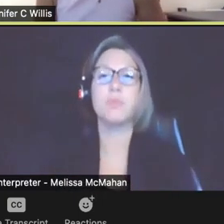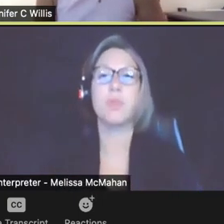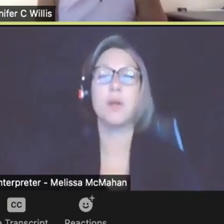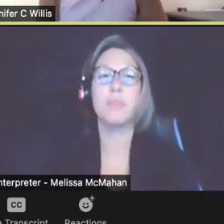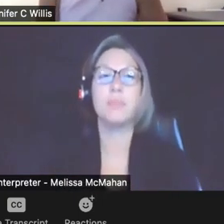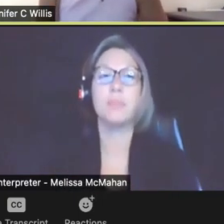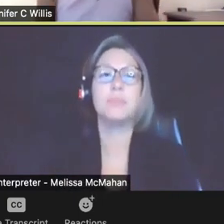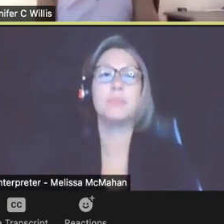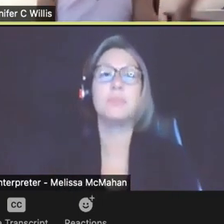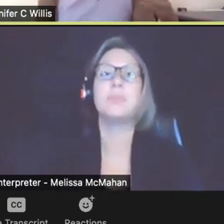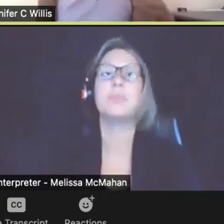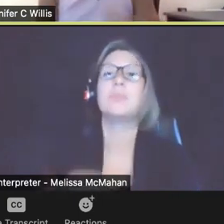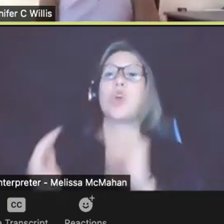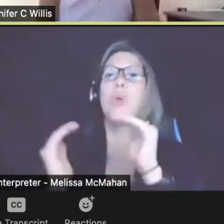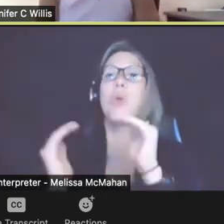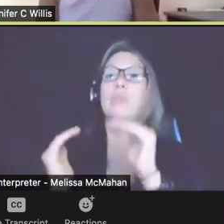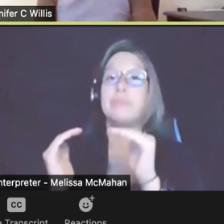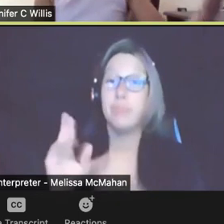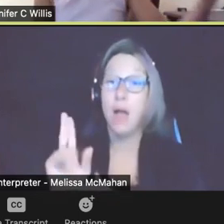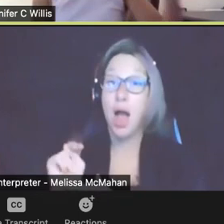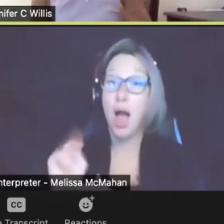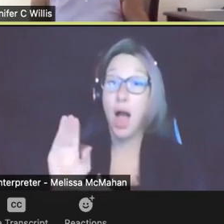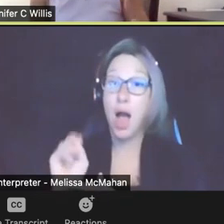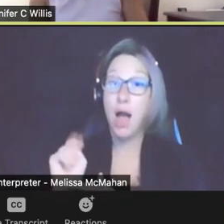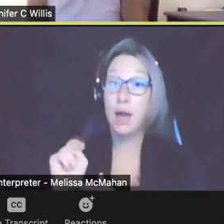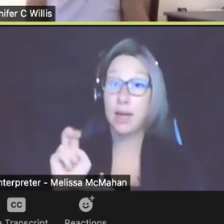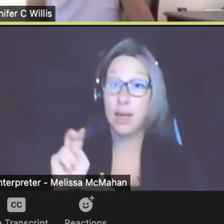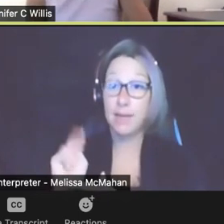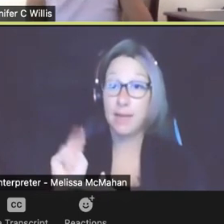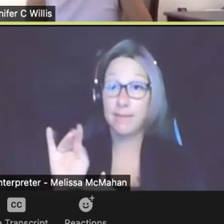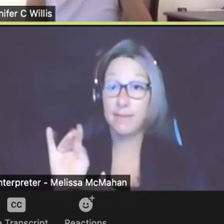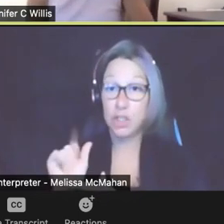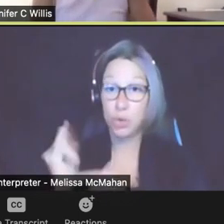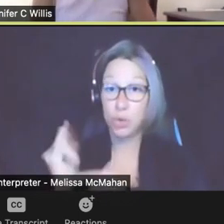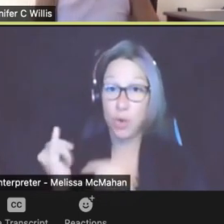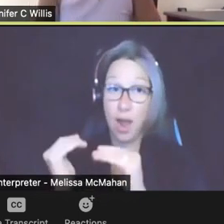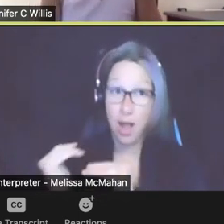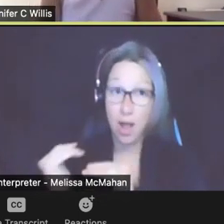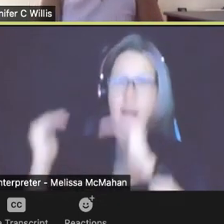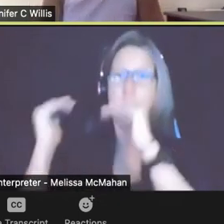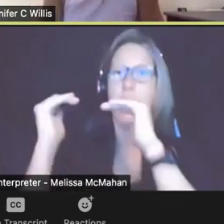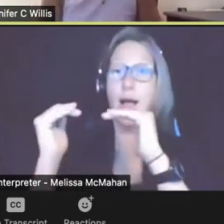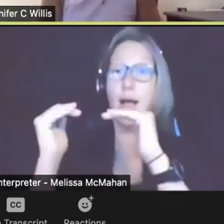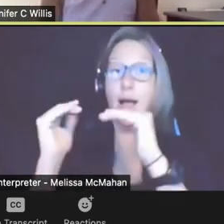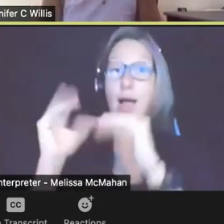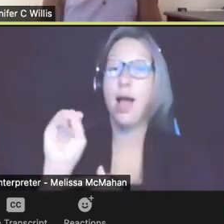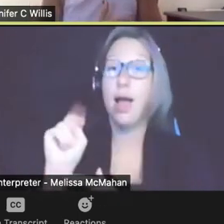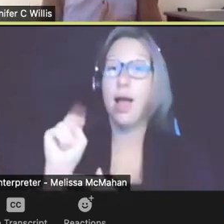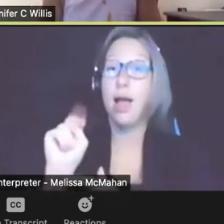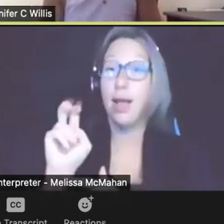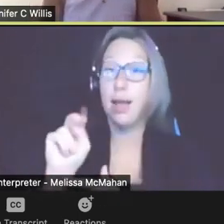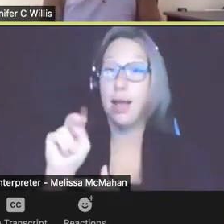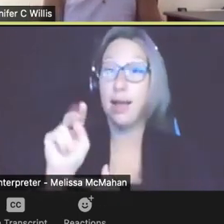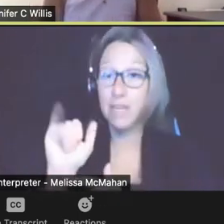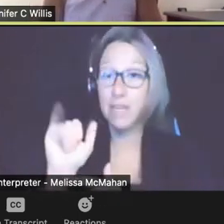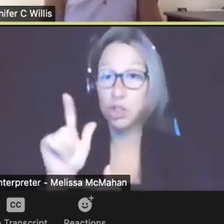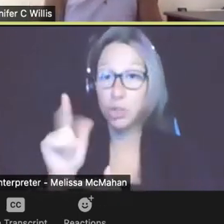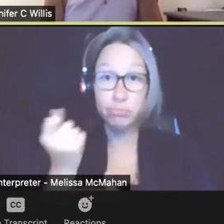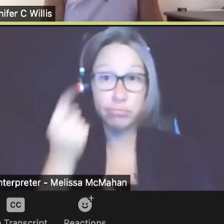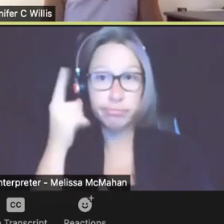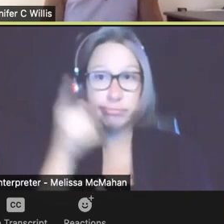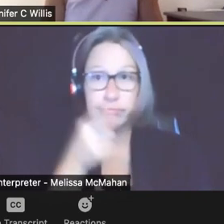And so how do we move from that unconventional to now more conventional forms of communication? So continuing to provide those opportunities